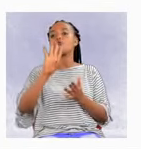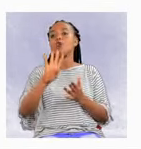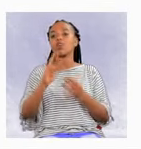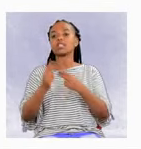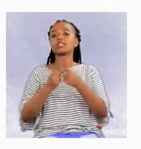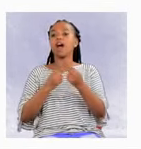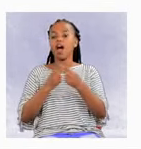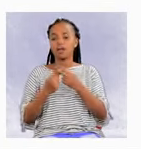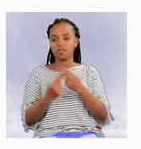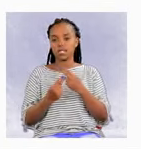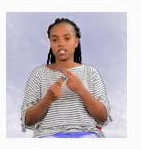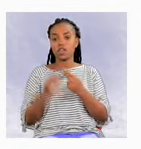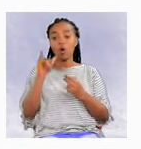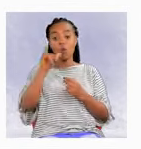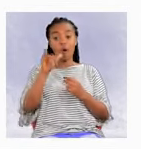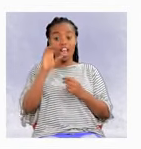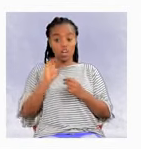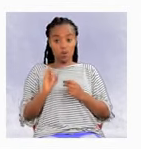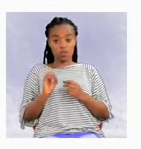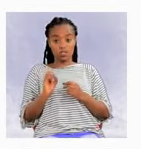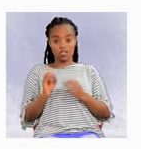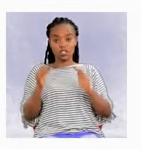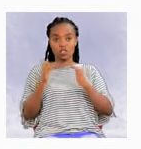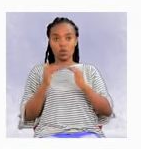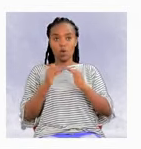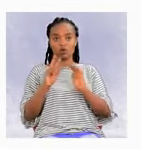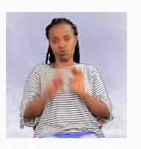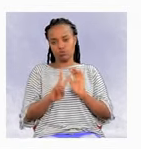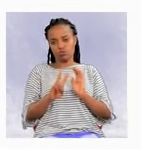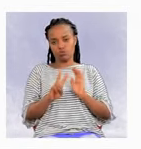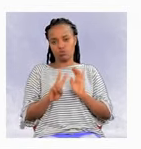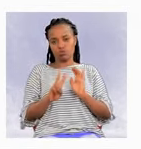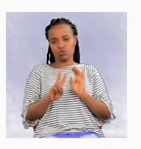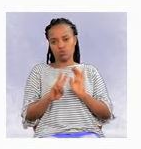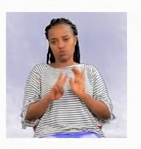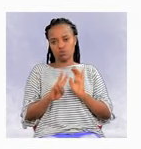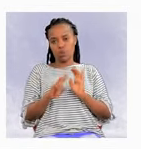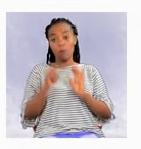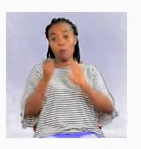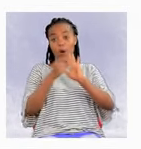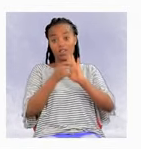times our y0 is 2,